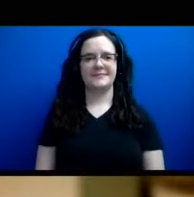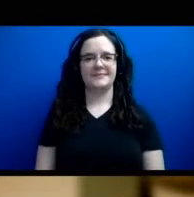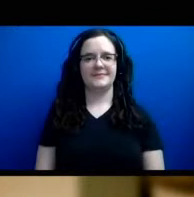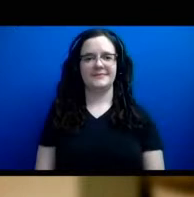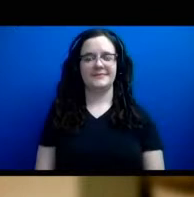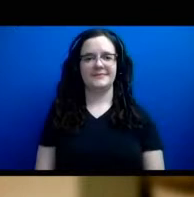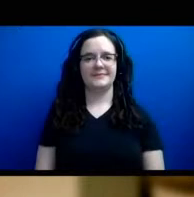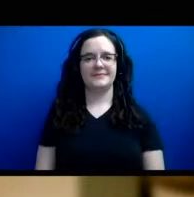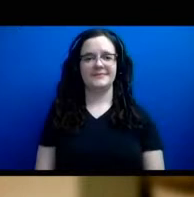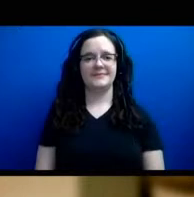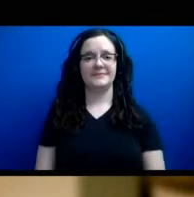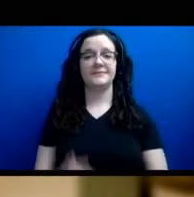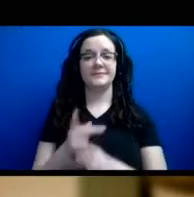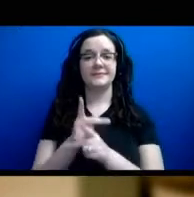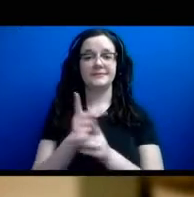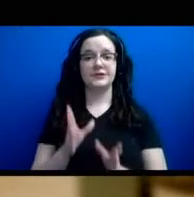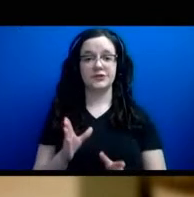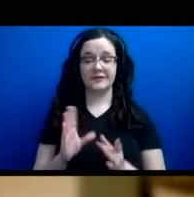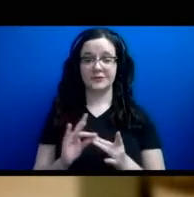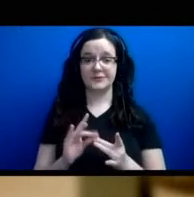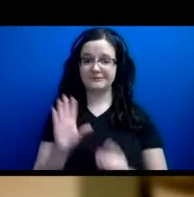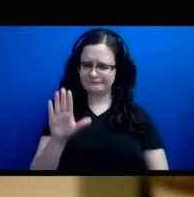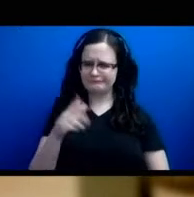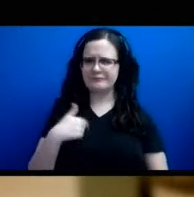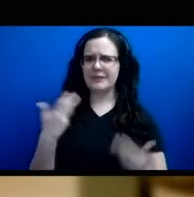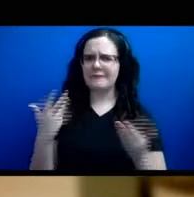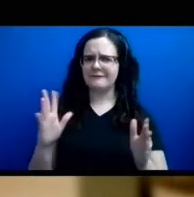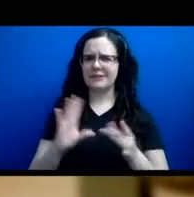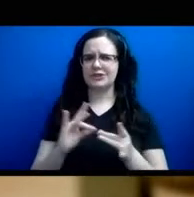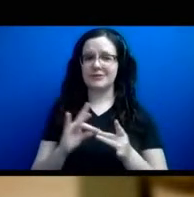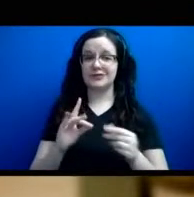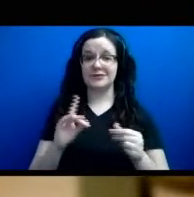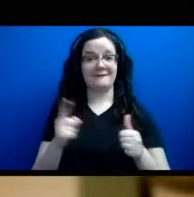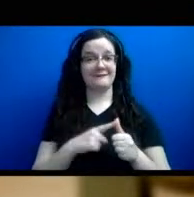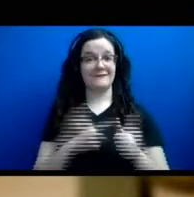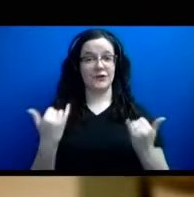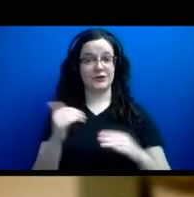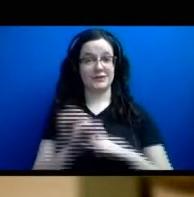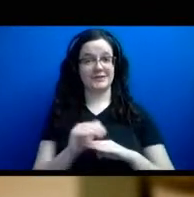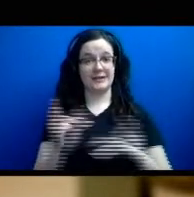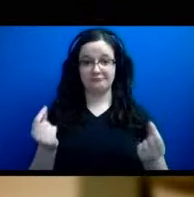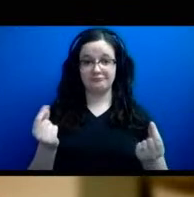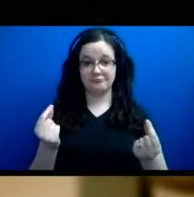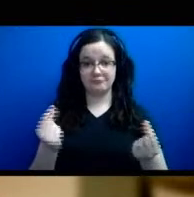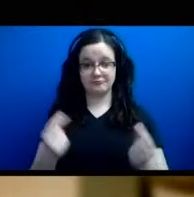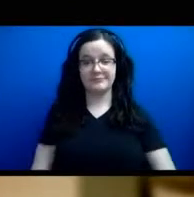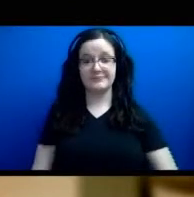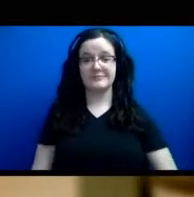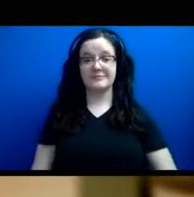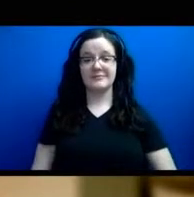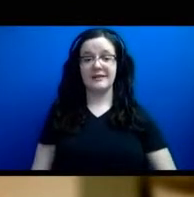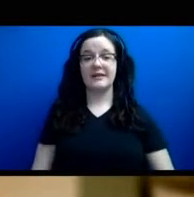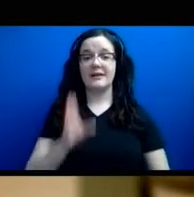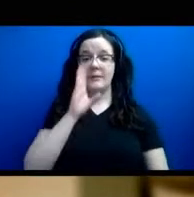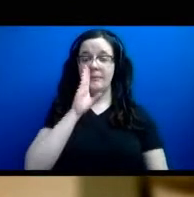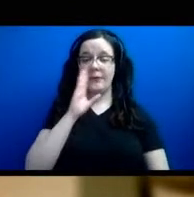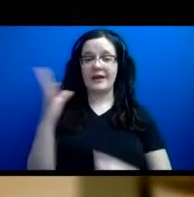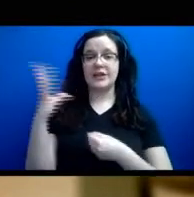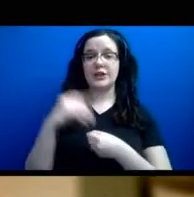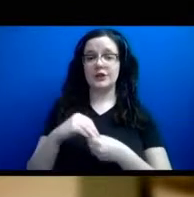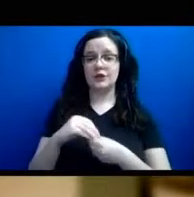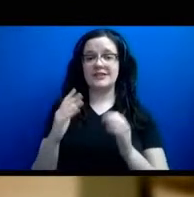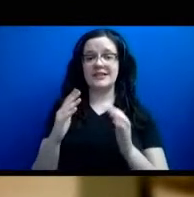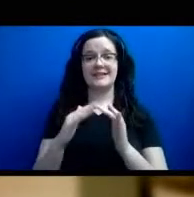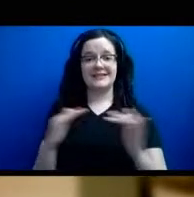Now, as I mentioned, the first thing we're going to have tonight is the Brighton Inclusion,